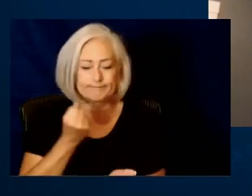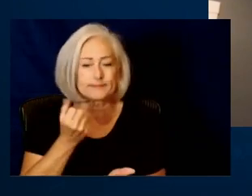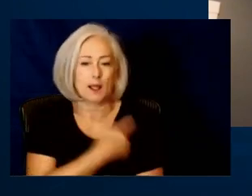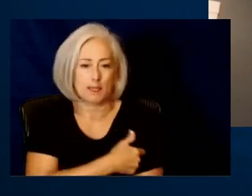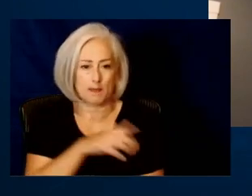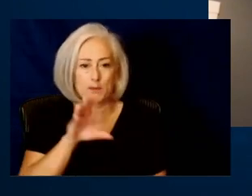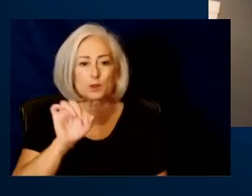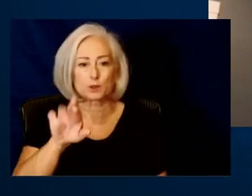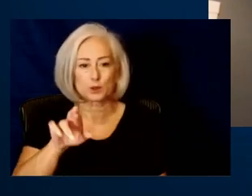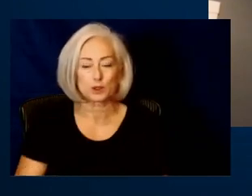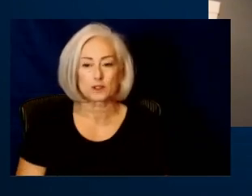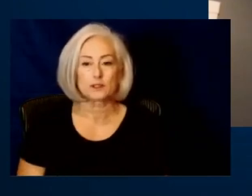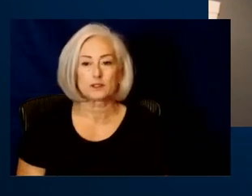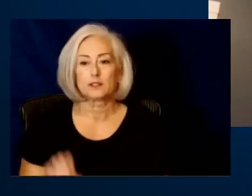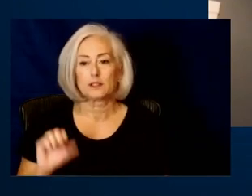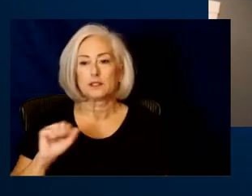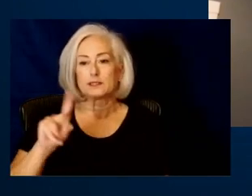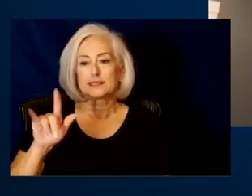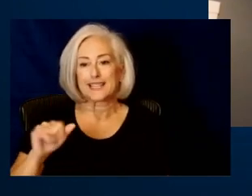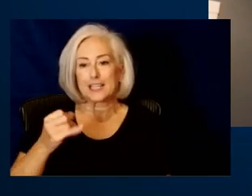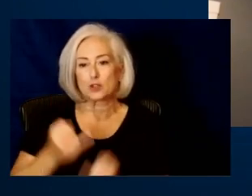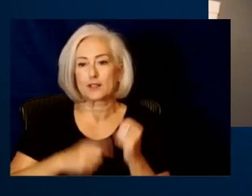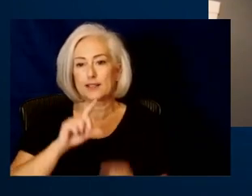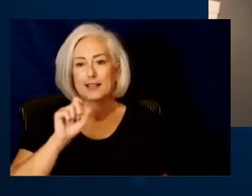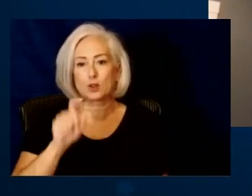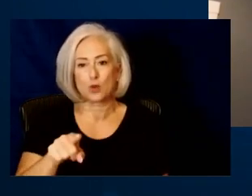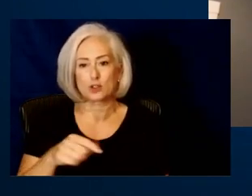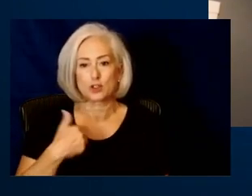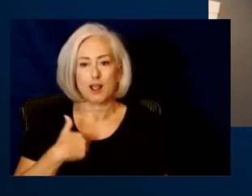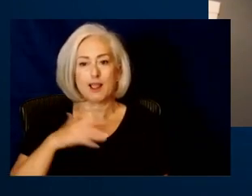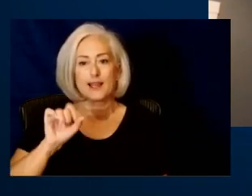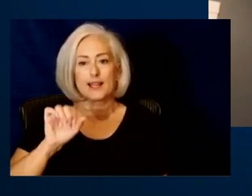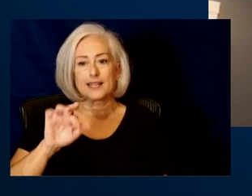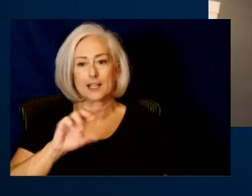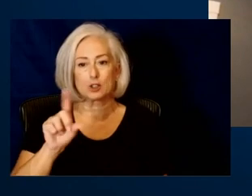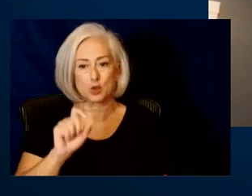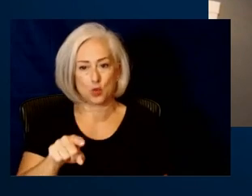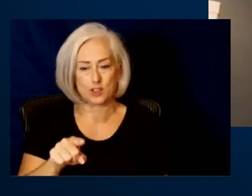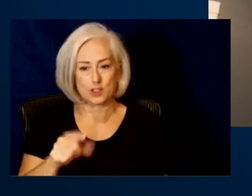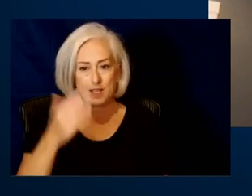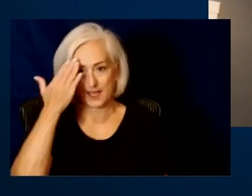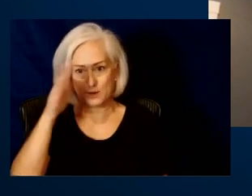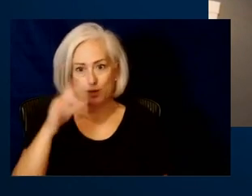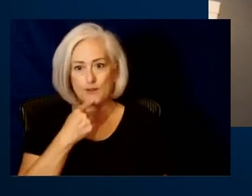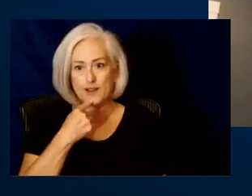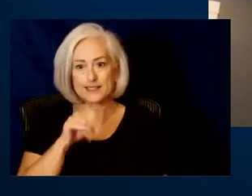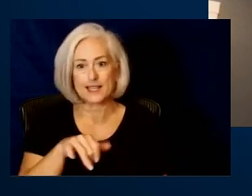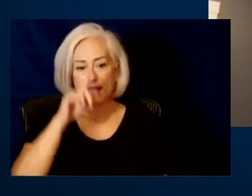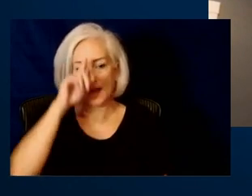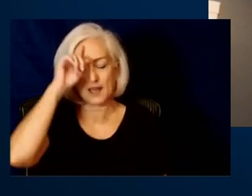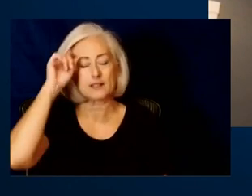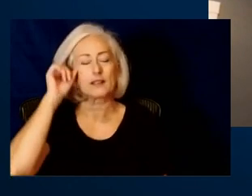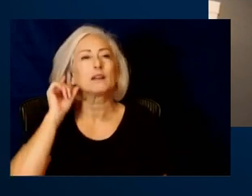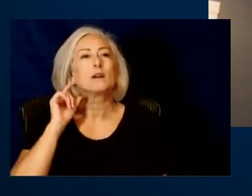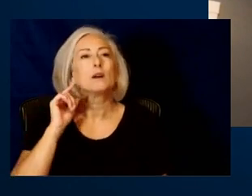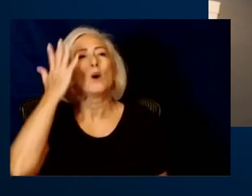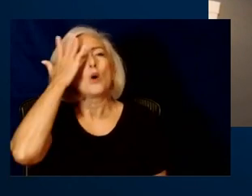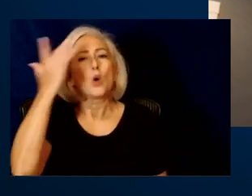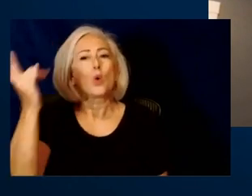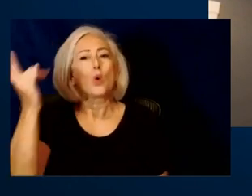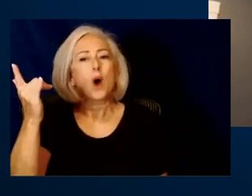Sandra gets the last question, and it is a lung cancer question, and I don't know if I can say it, but why